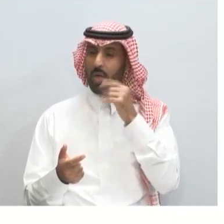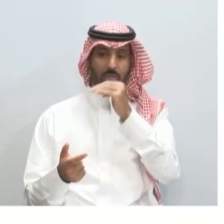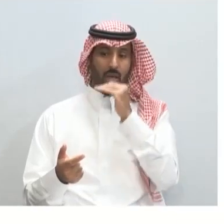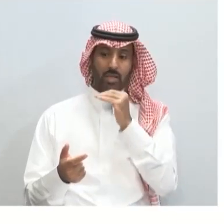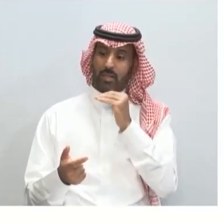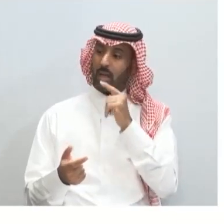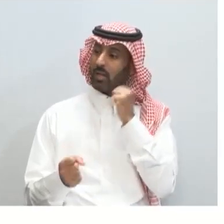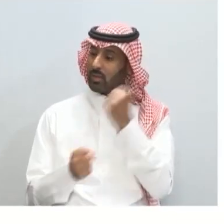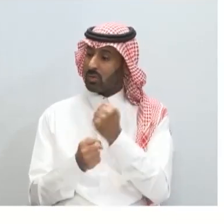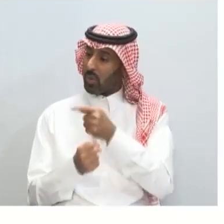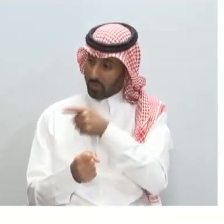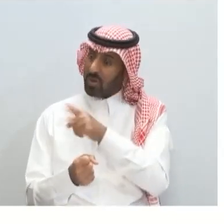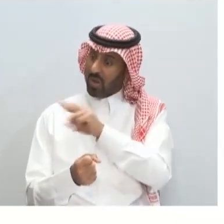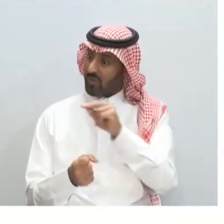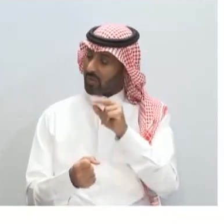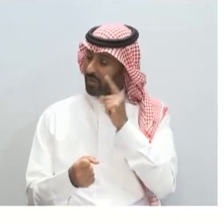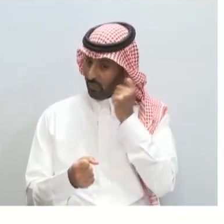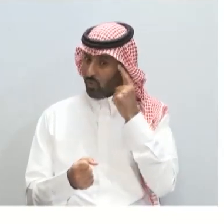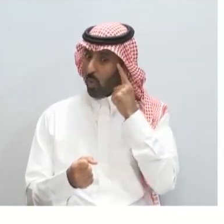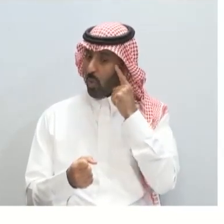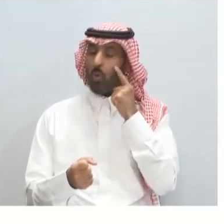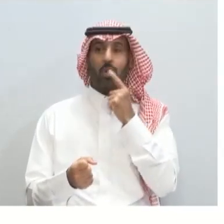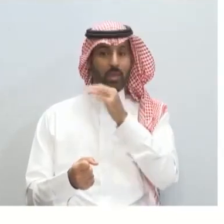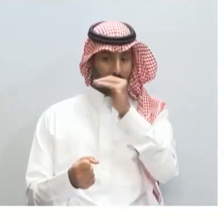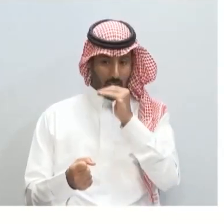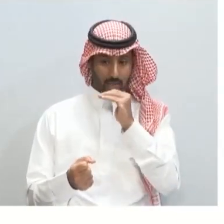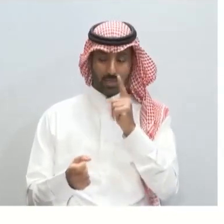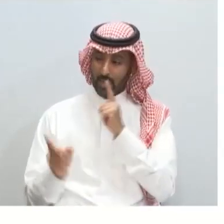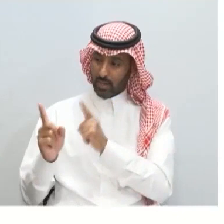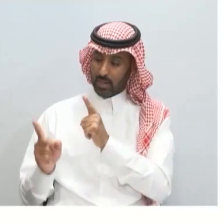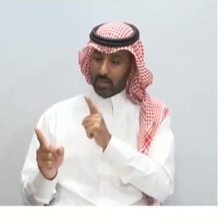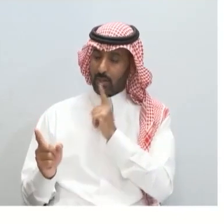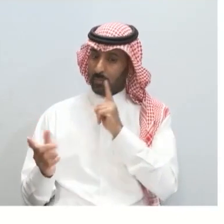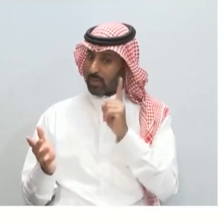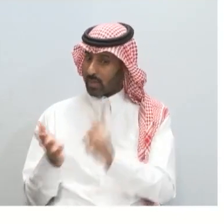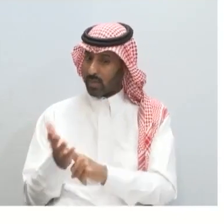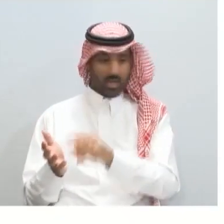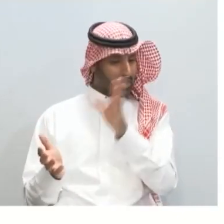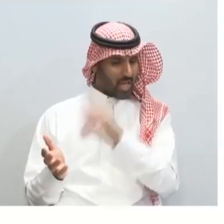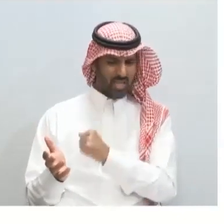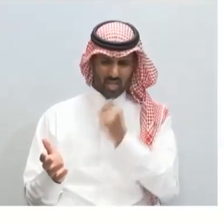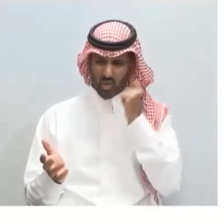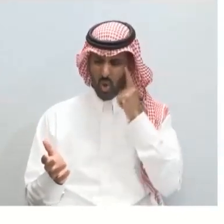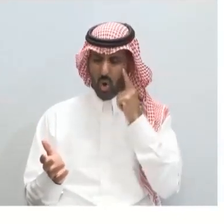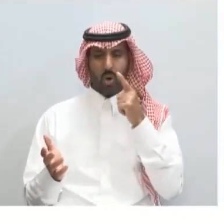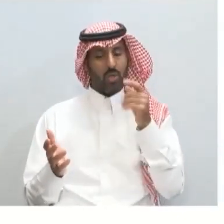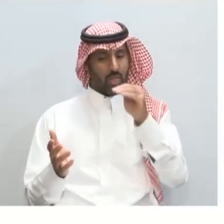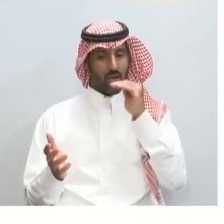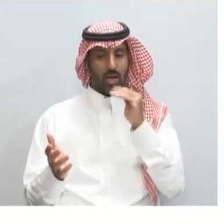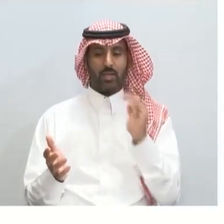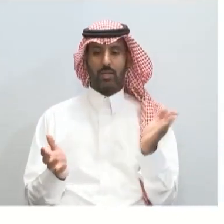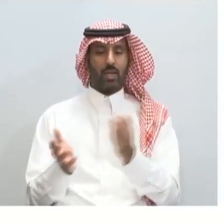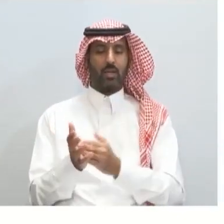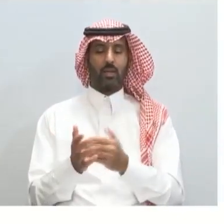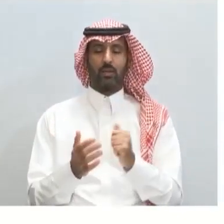yes he's acting as if he knew the answer but in reality he doesn't know the answer and